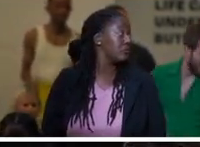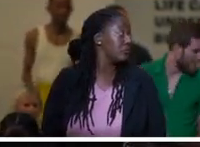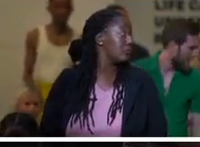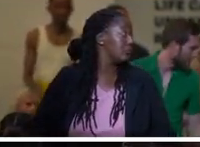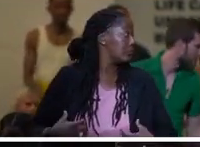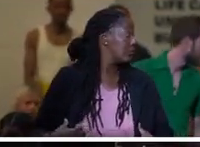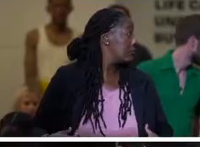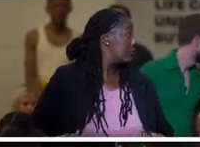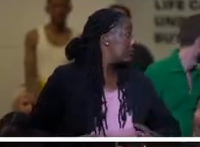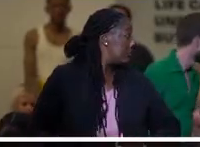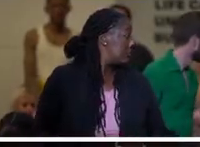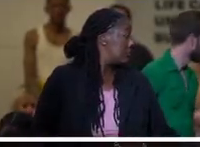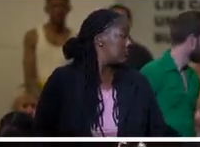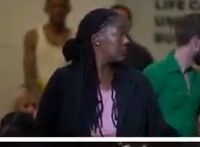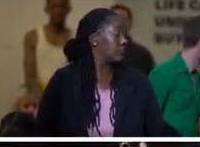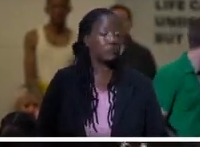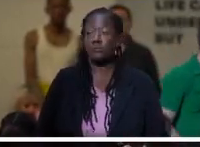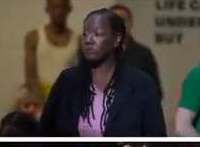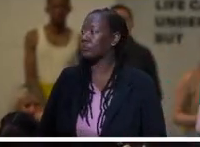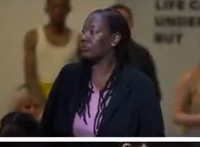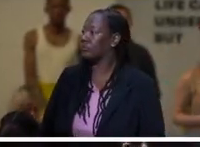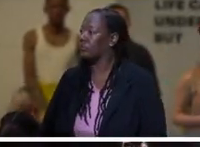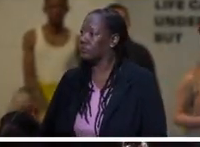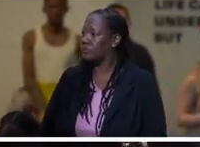Legend, statement,